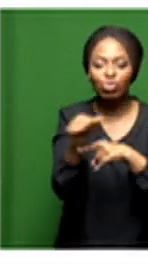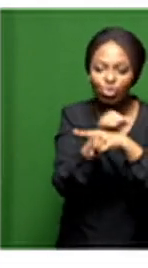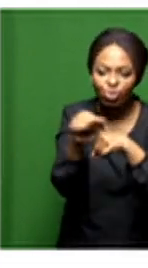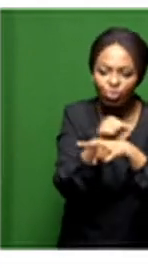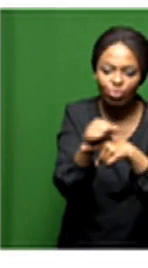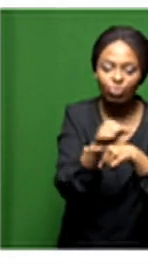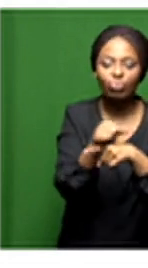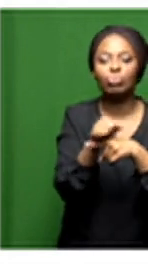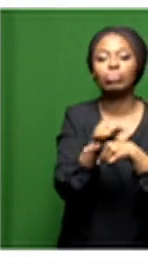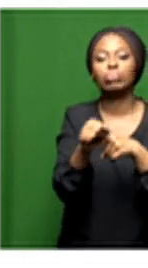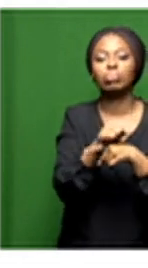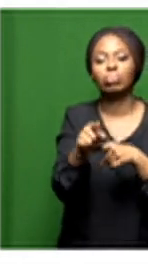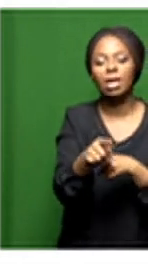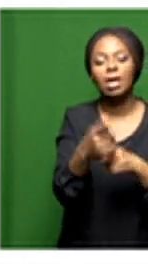to